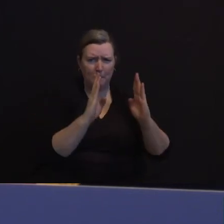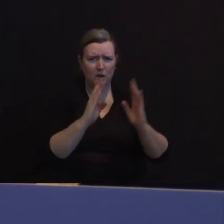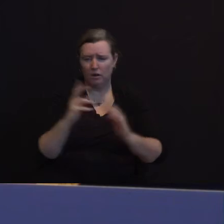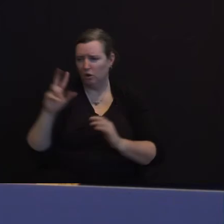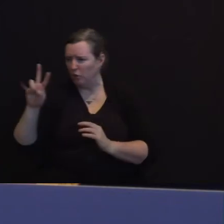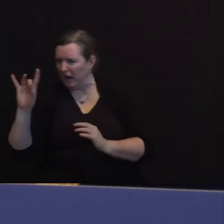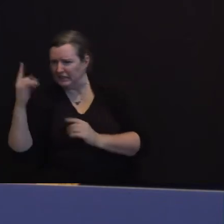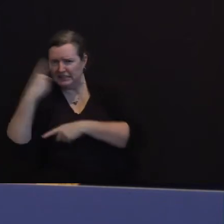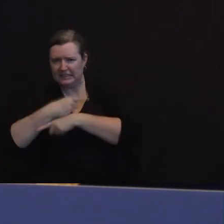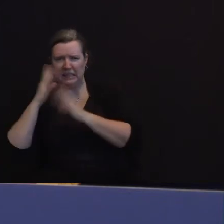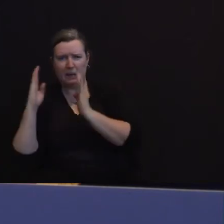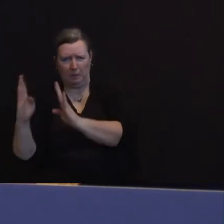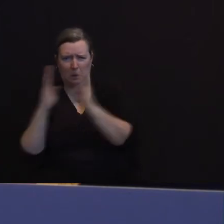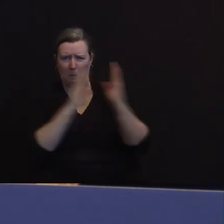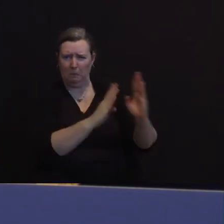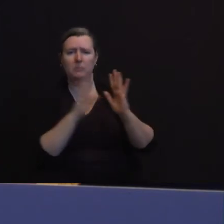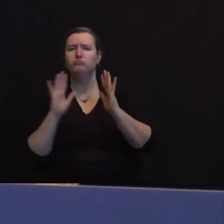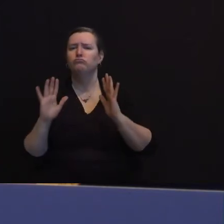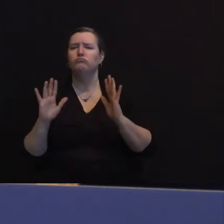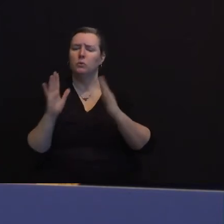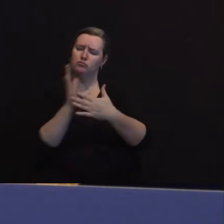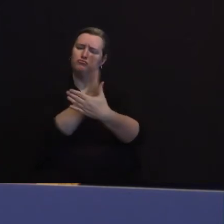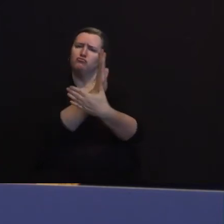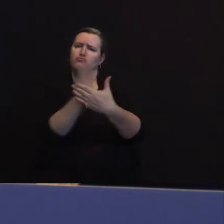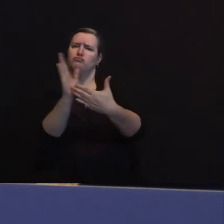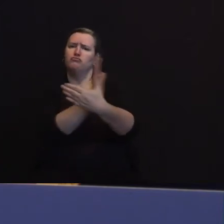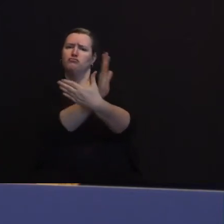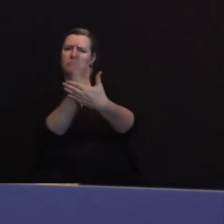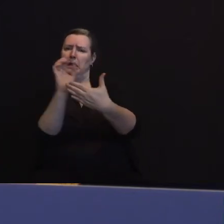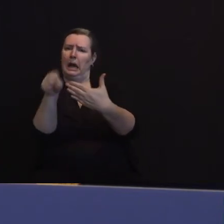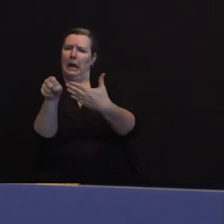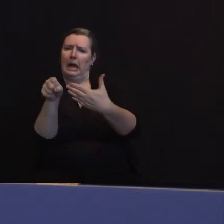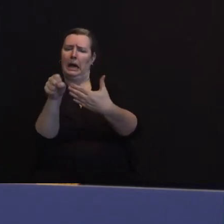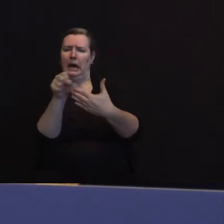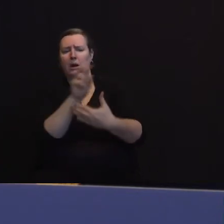the day. So you have to understand that the clinical trial actually included those people.